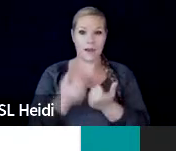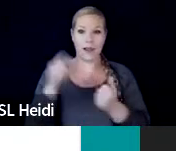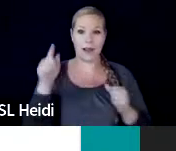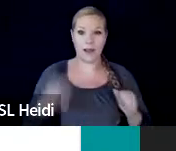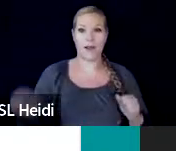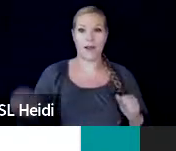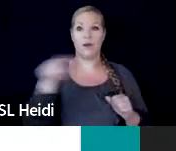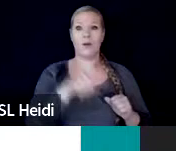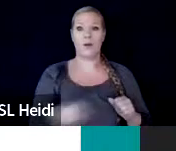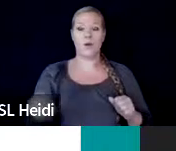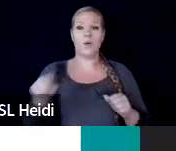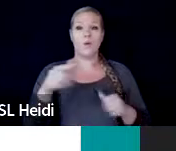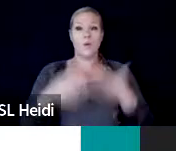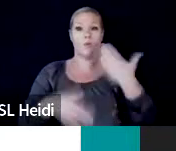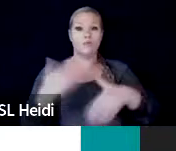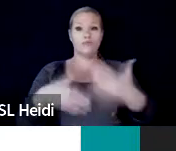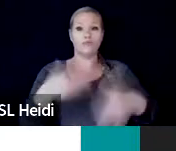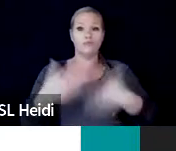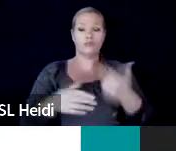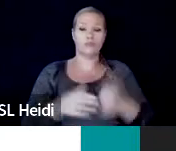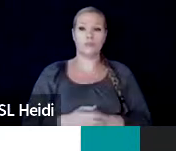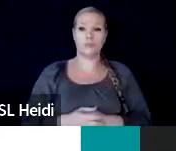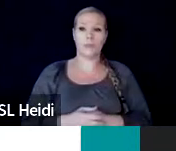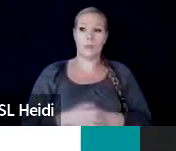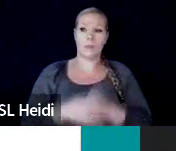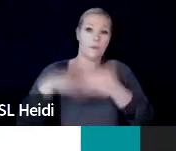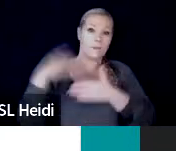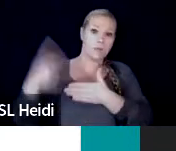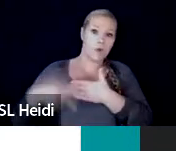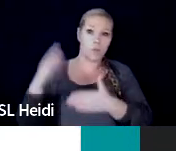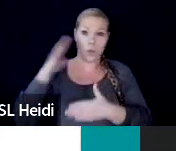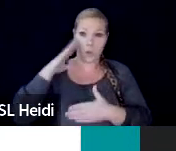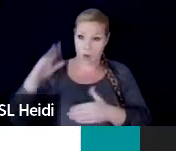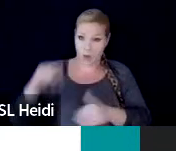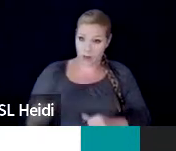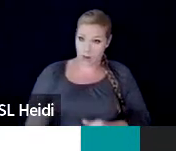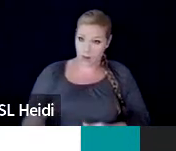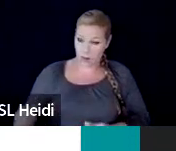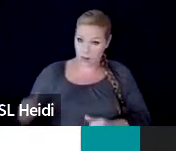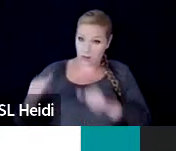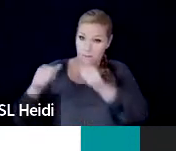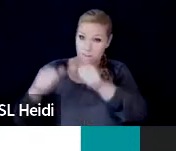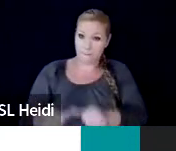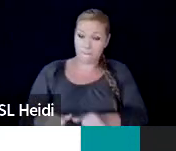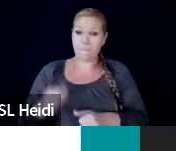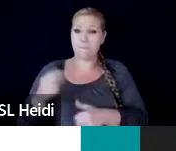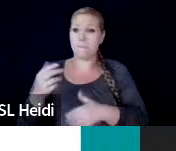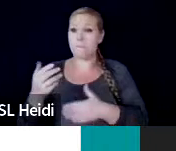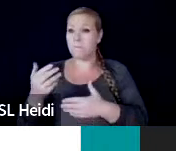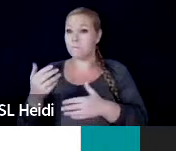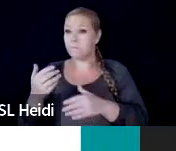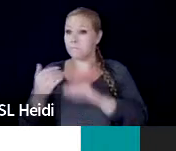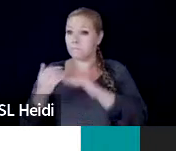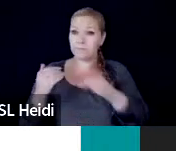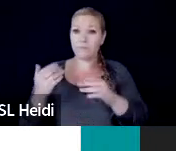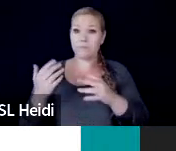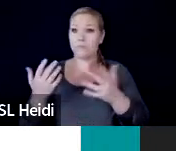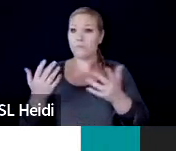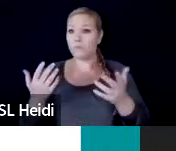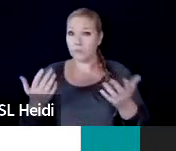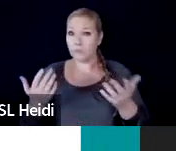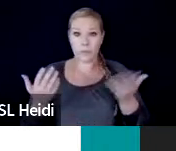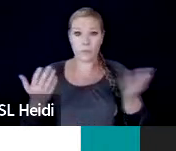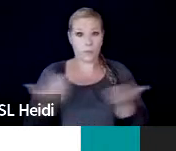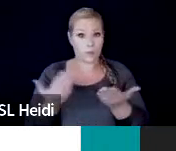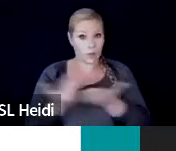serve, whether they're existing members or new members to either the